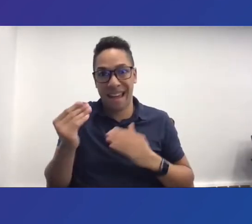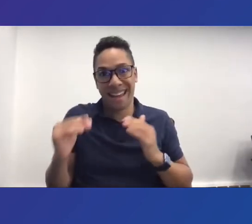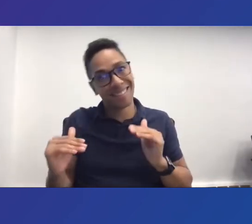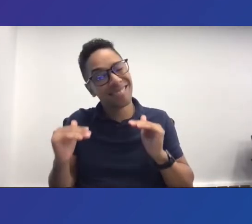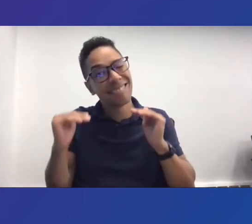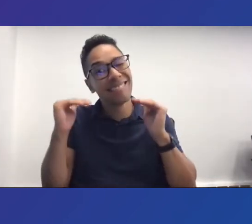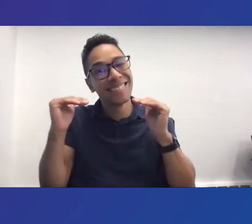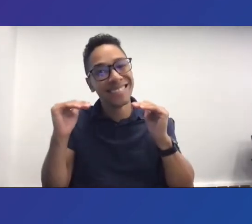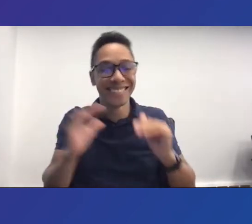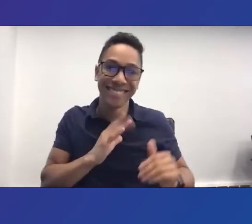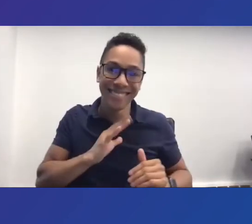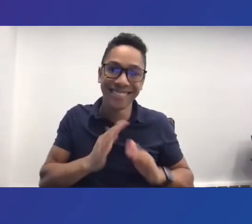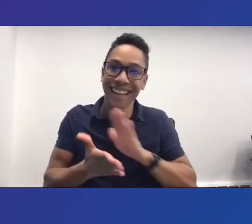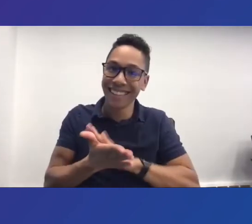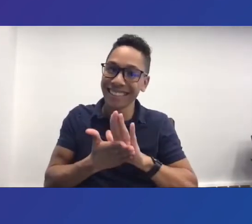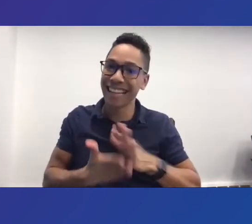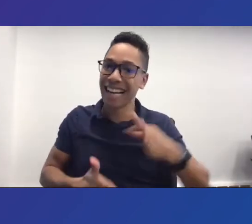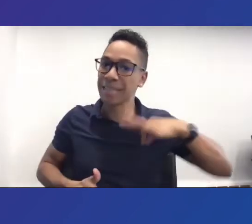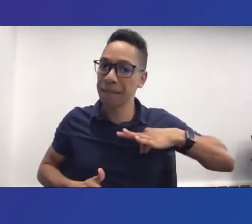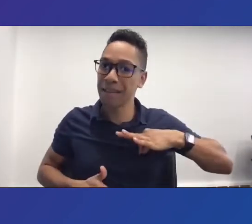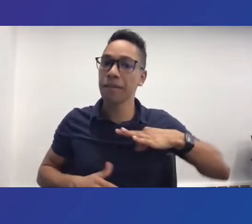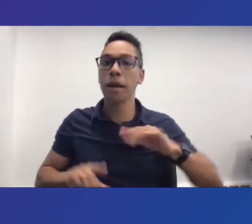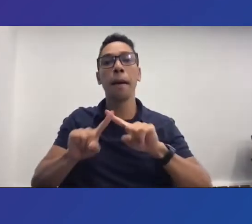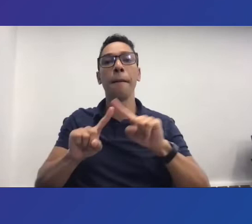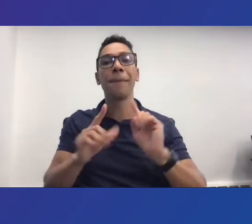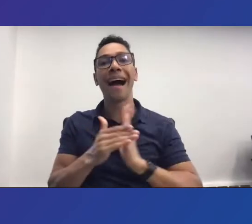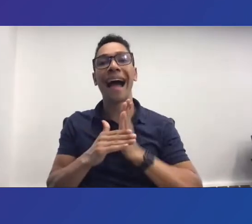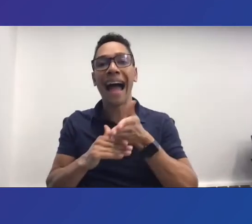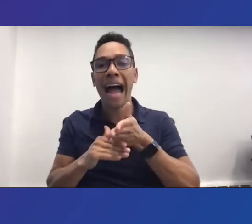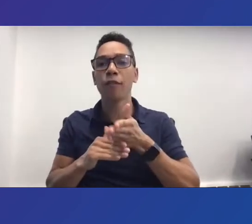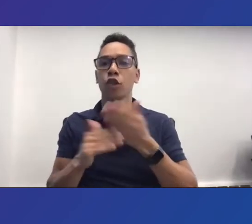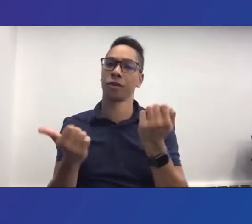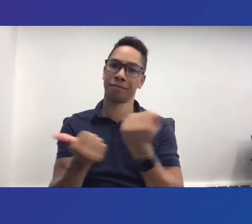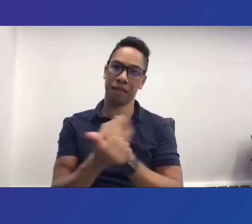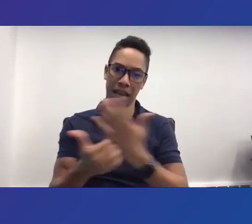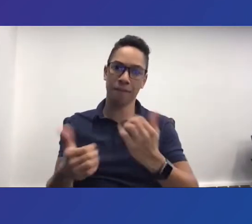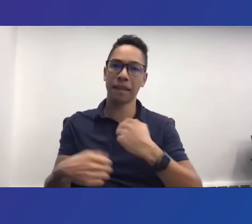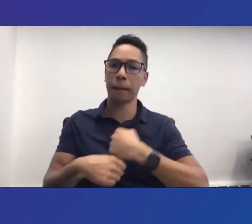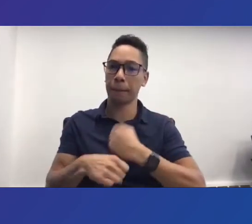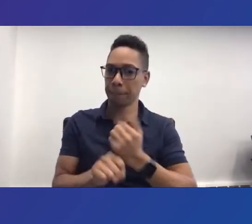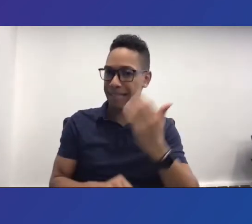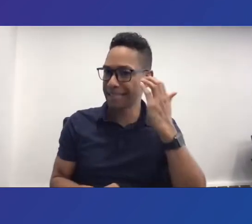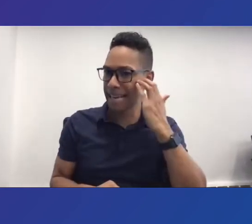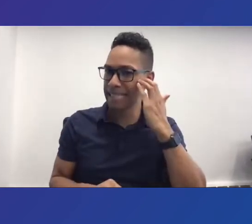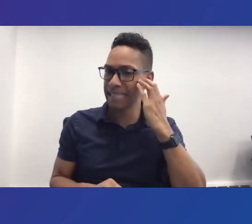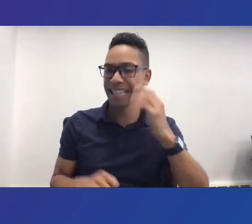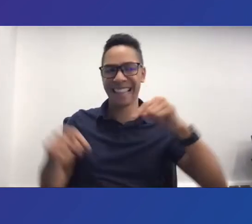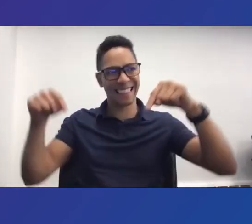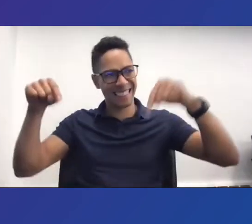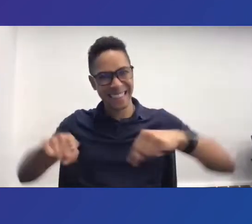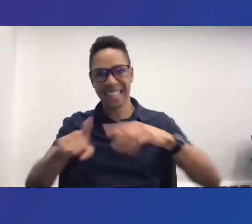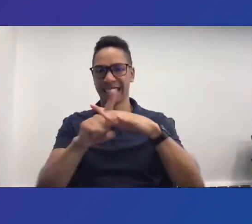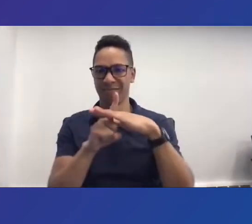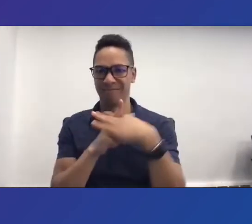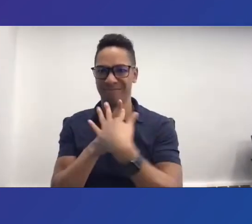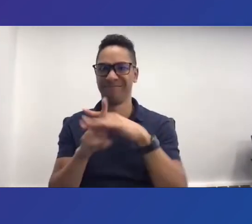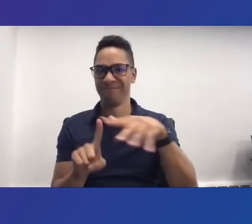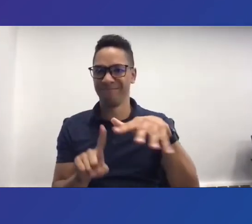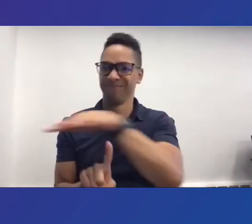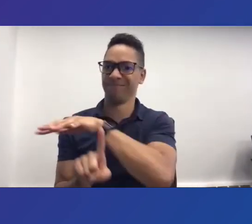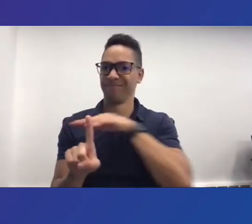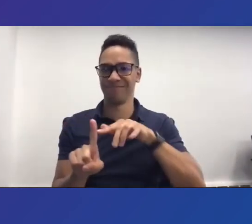thing, but it all started to make sense because I was working in an environment that I'm